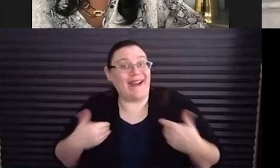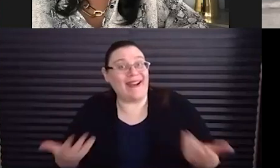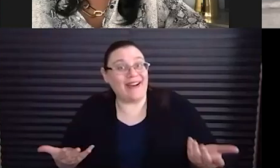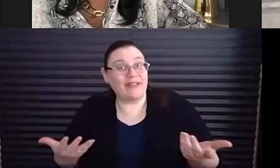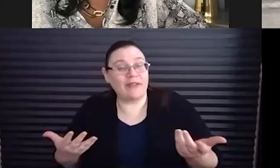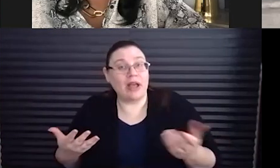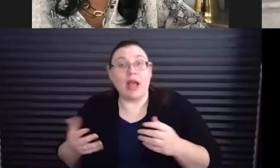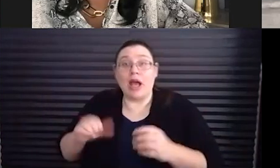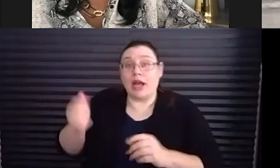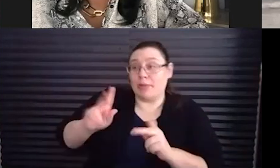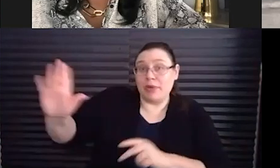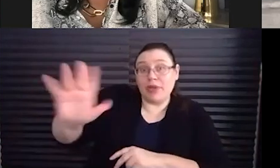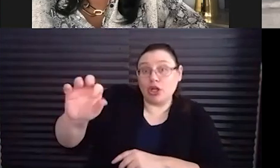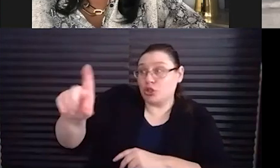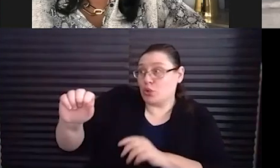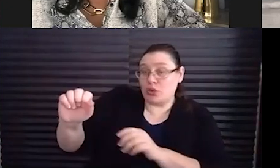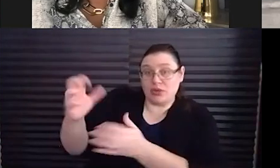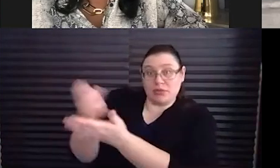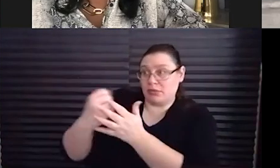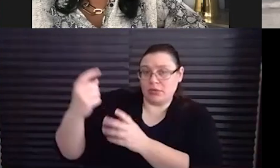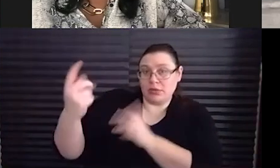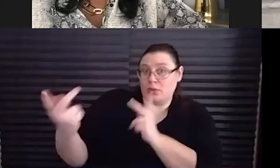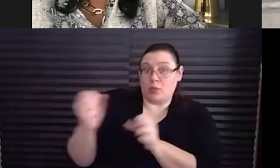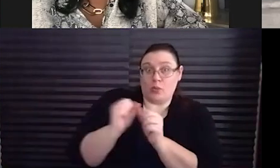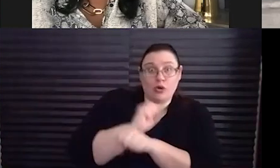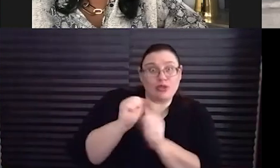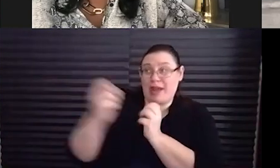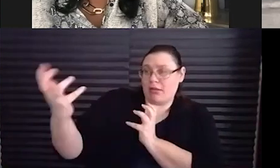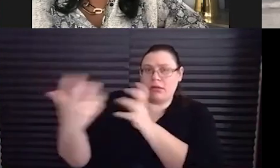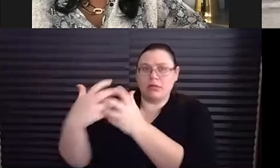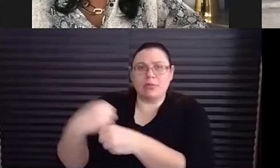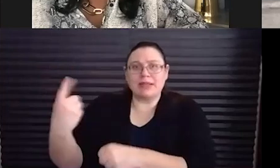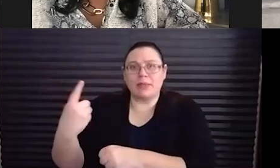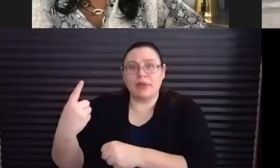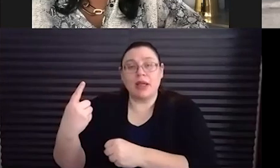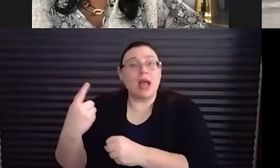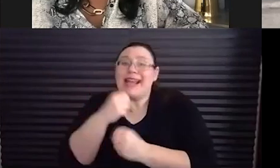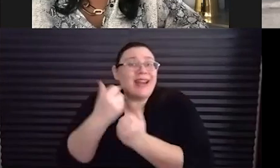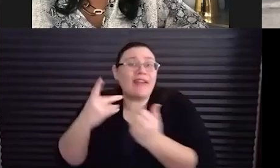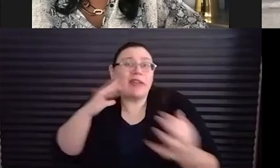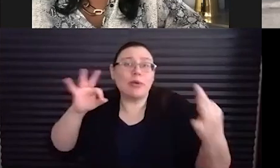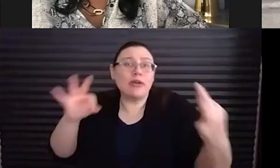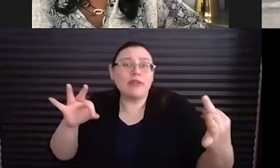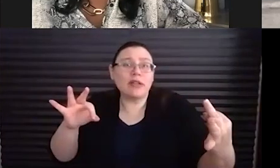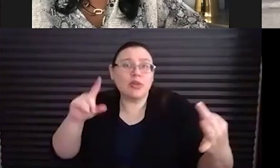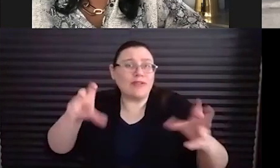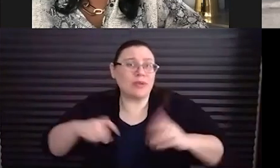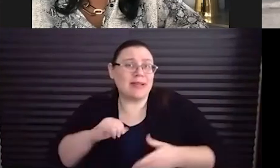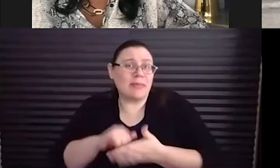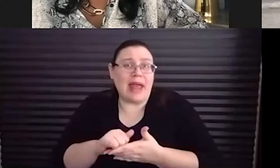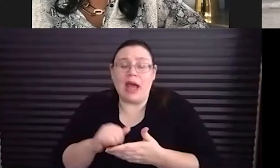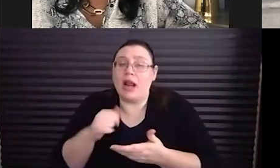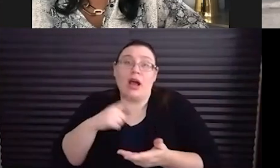other people have, and seeing how you can come together and create something. And not everything is going to work. Like, you have to be okay with that. I think something that I had to